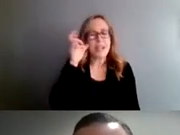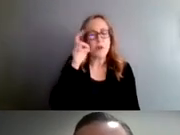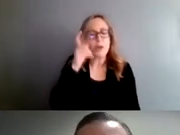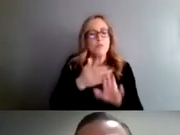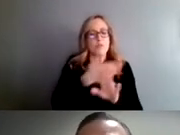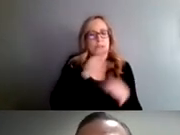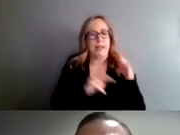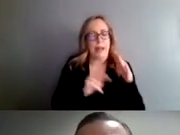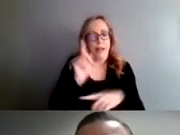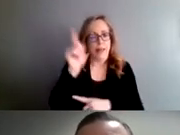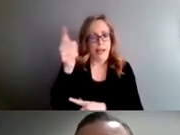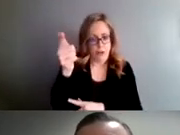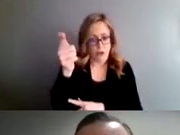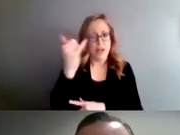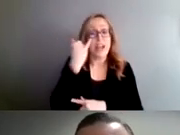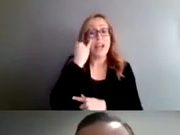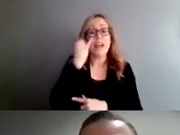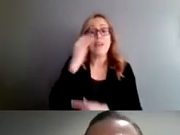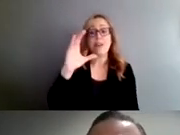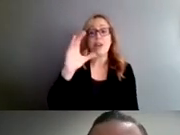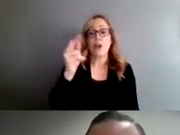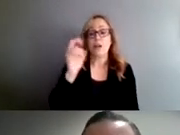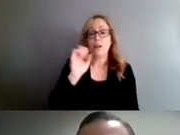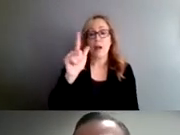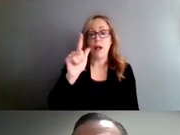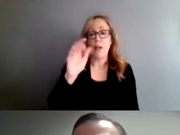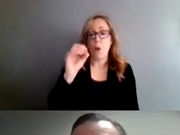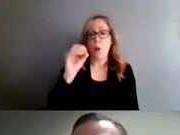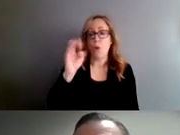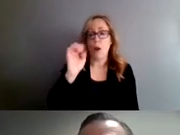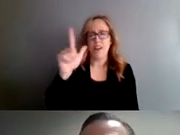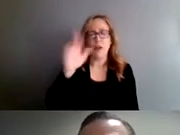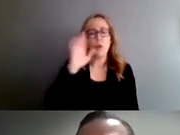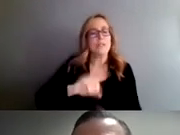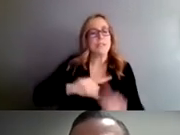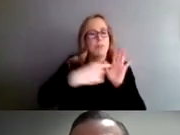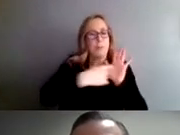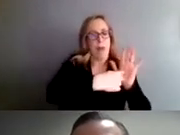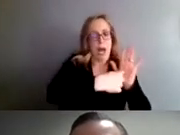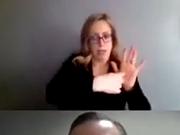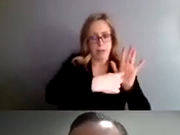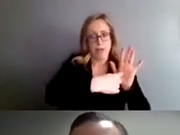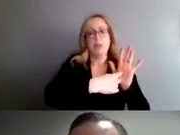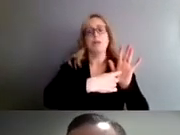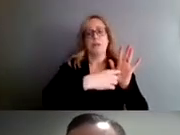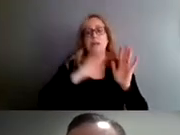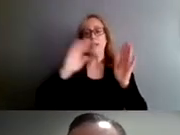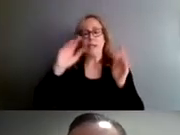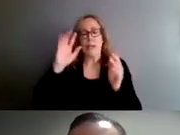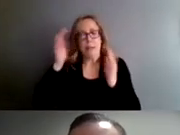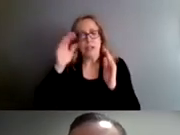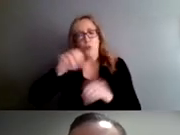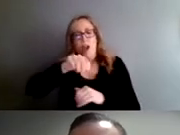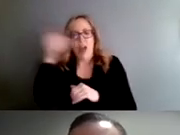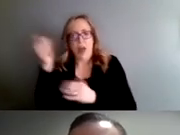time. If you're at the Cardinal O'Connell, that's going to be a bit of a different model than if you're a pre-K student remotely at our other schools,